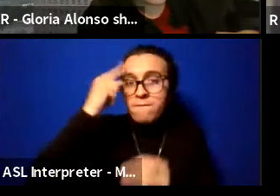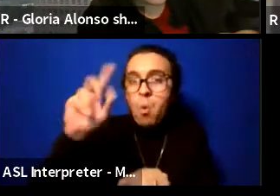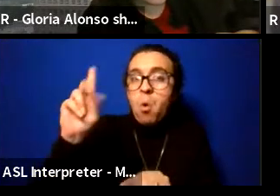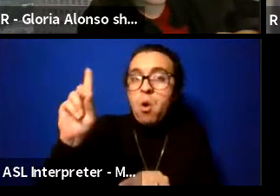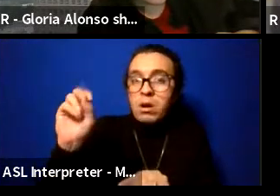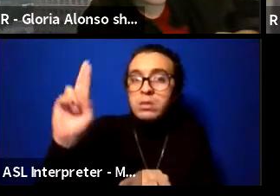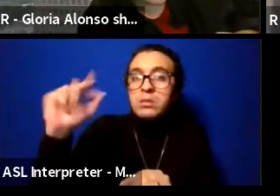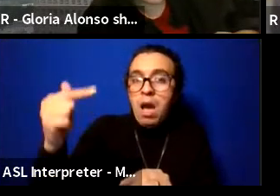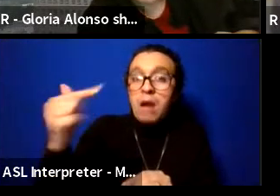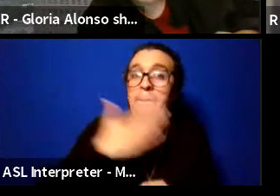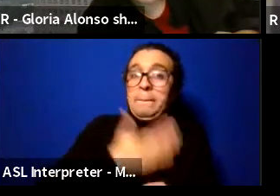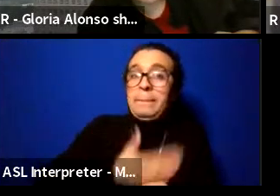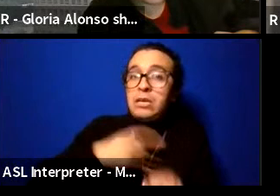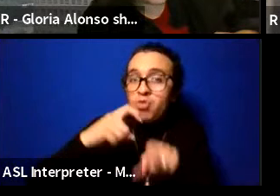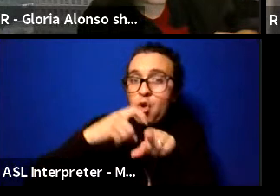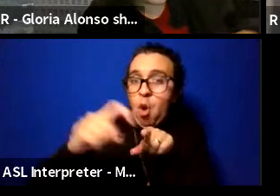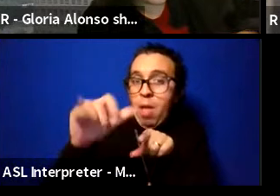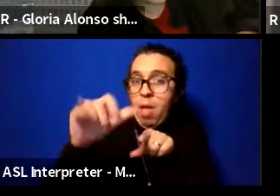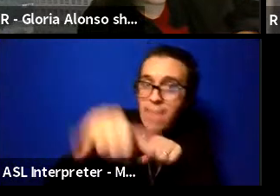have to,